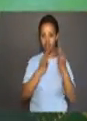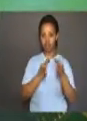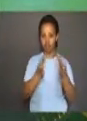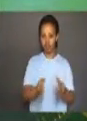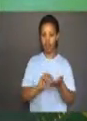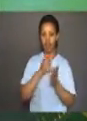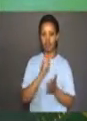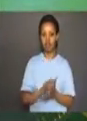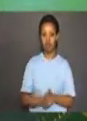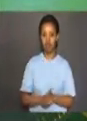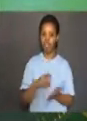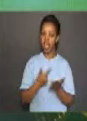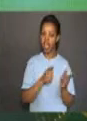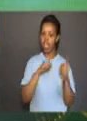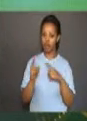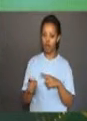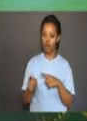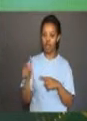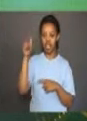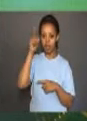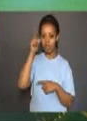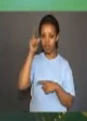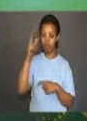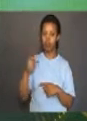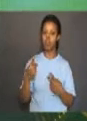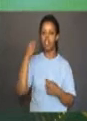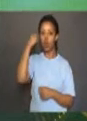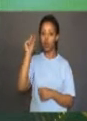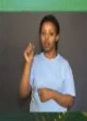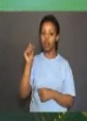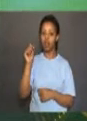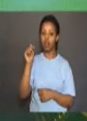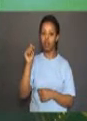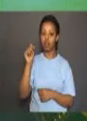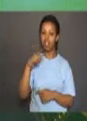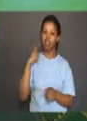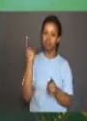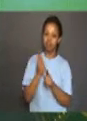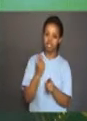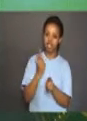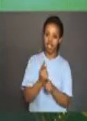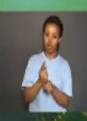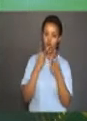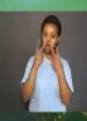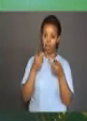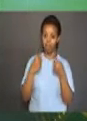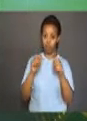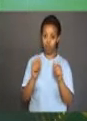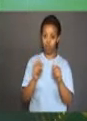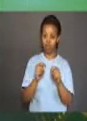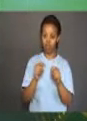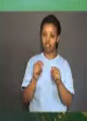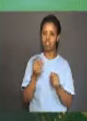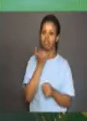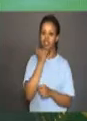Unfortunately, this part of Lamarck's theory has been proven wrong. It is